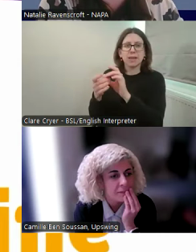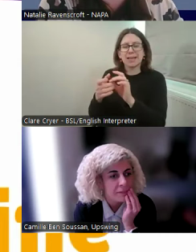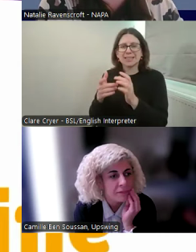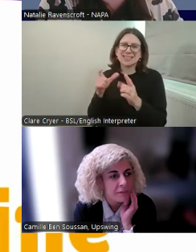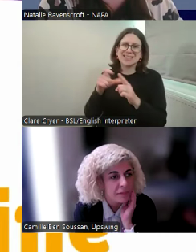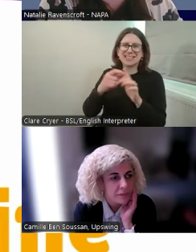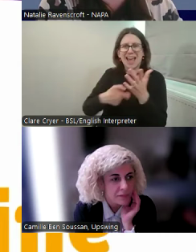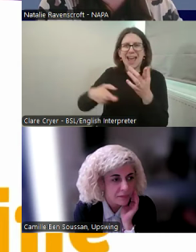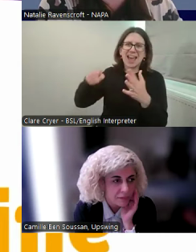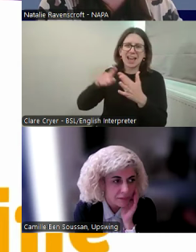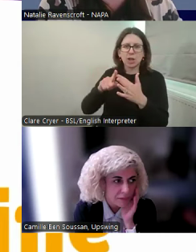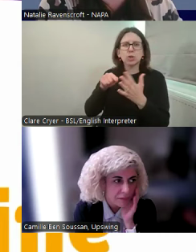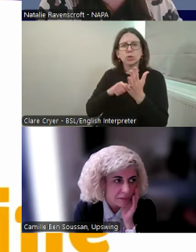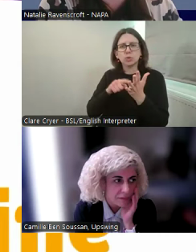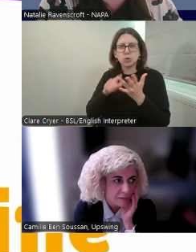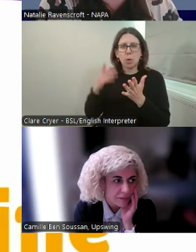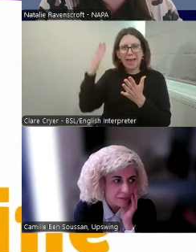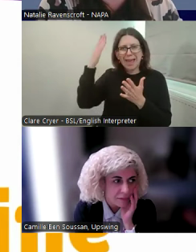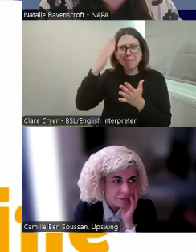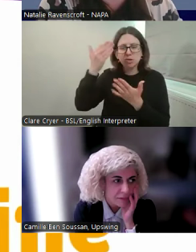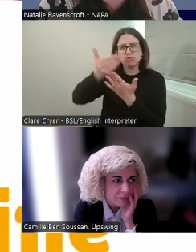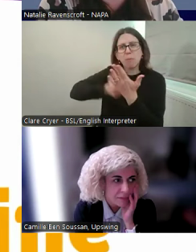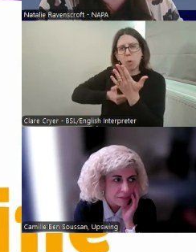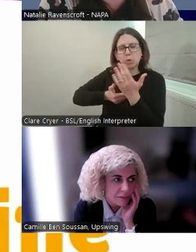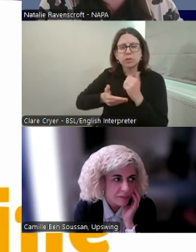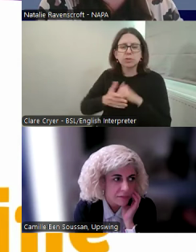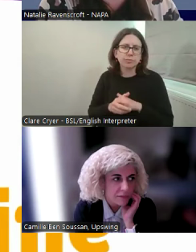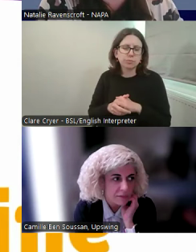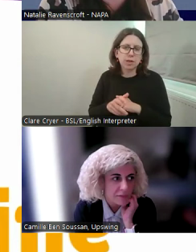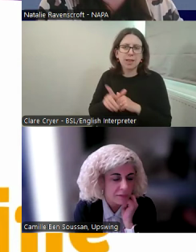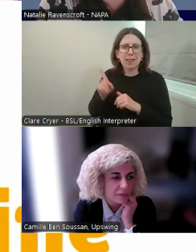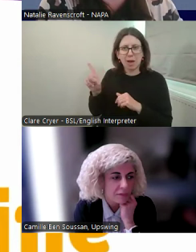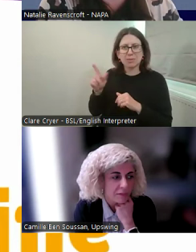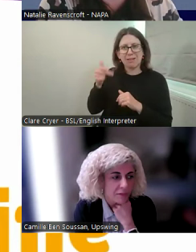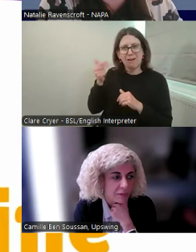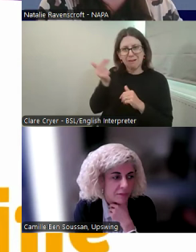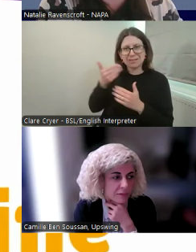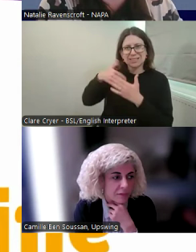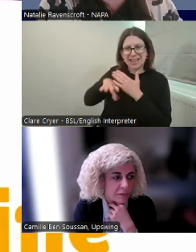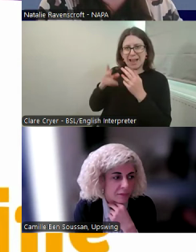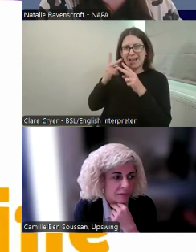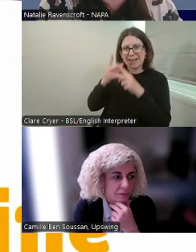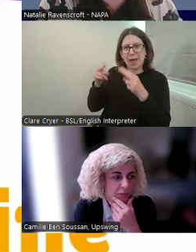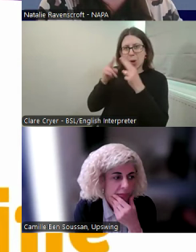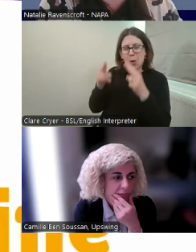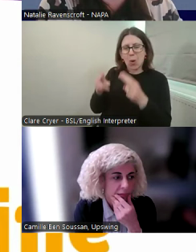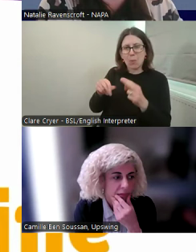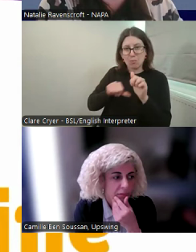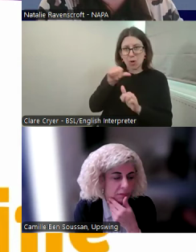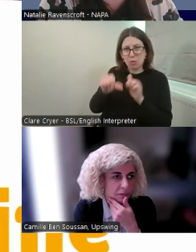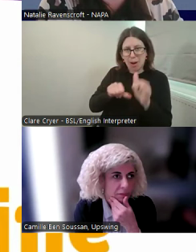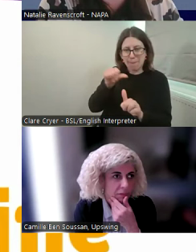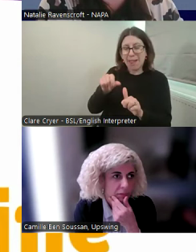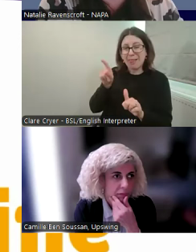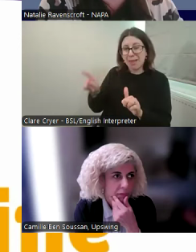iteration of that Artists' Residencies in Care Homes programme. And it really has an overview